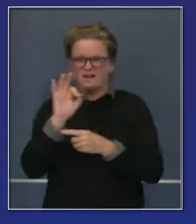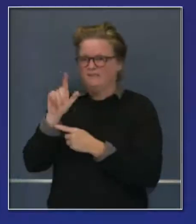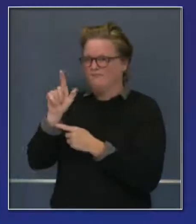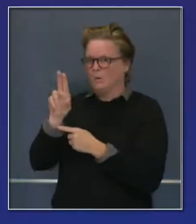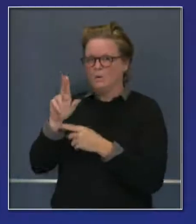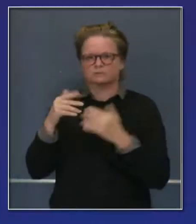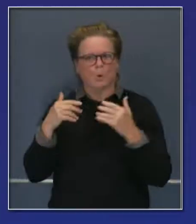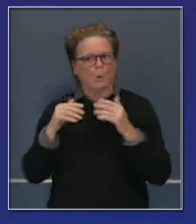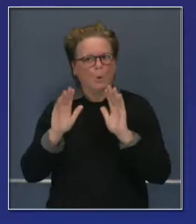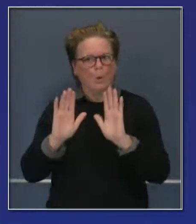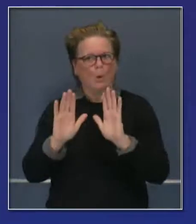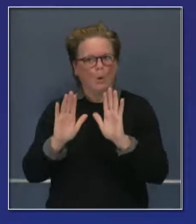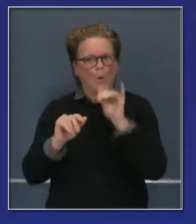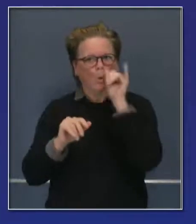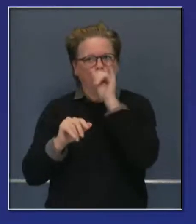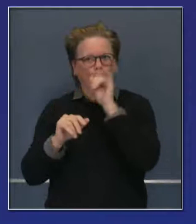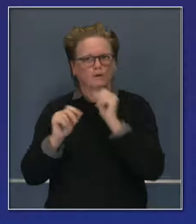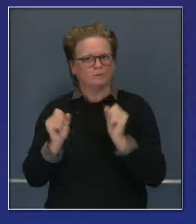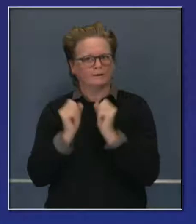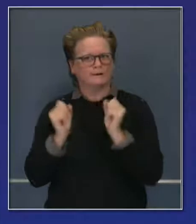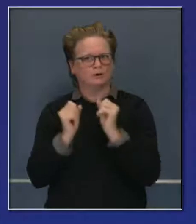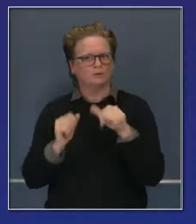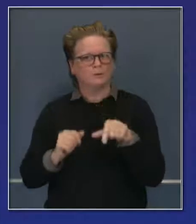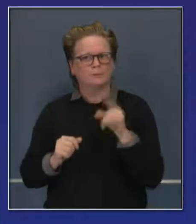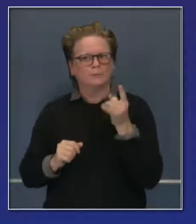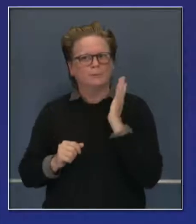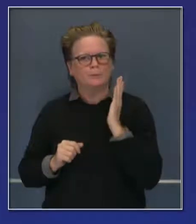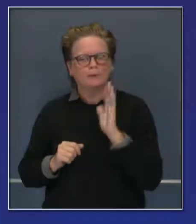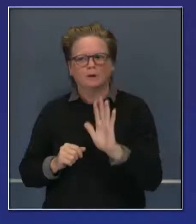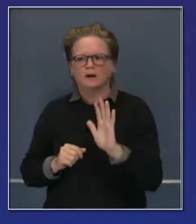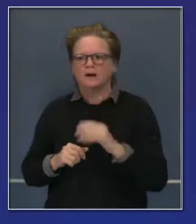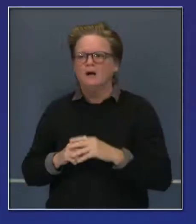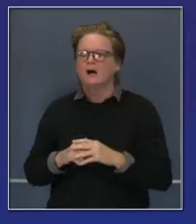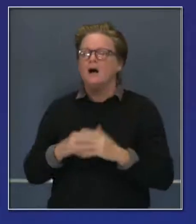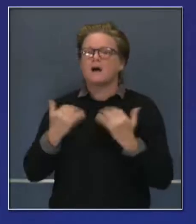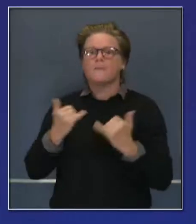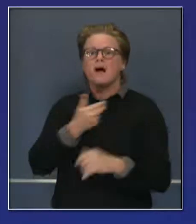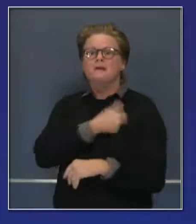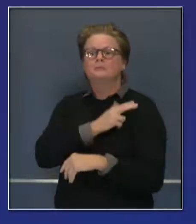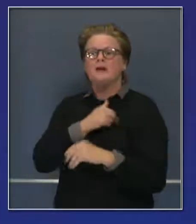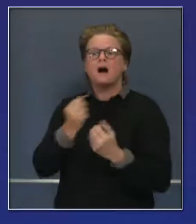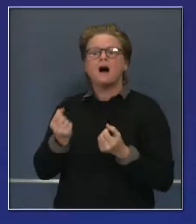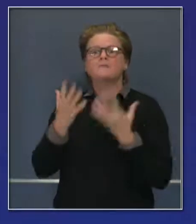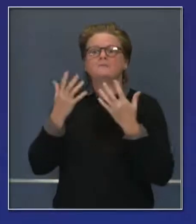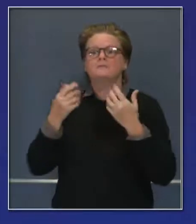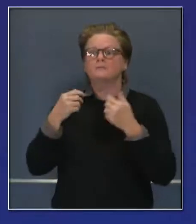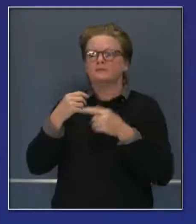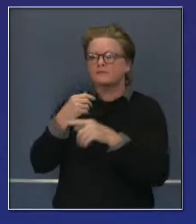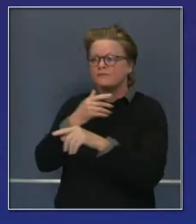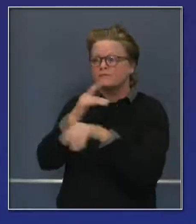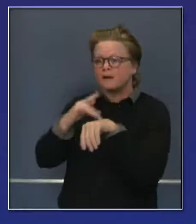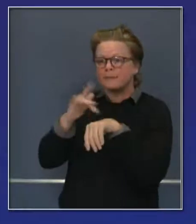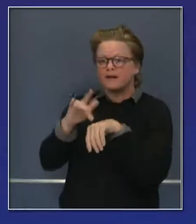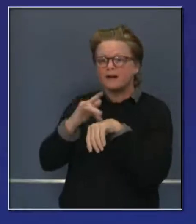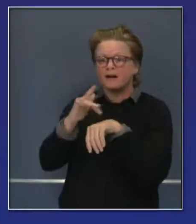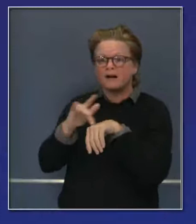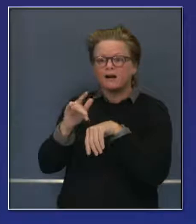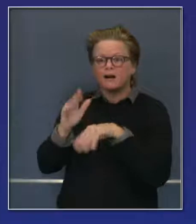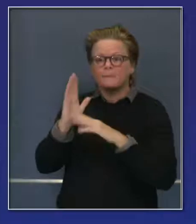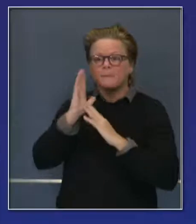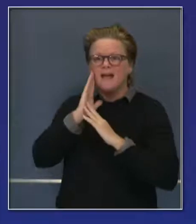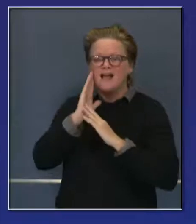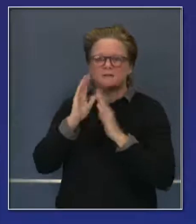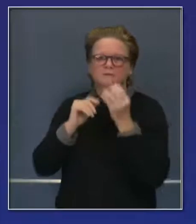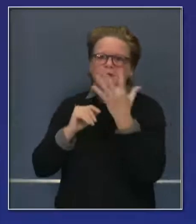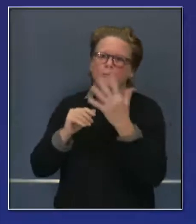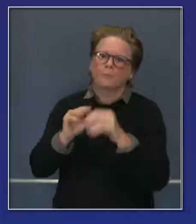but again, the total capacity that we built out, the ability to test being substantially greater than it was